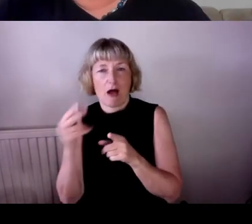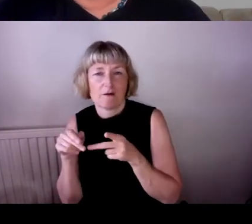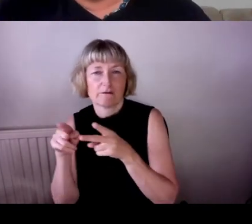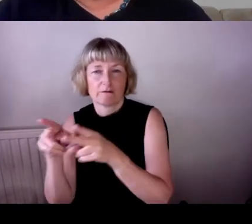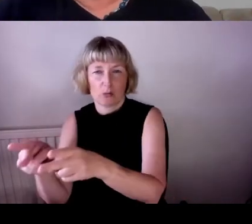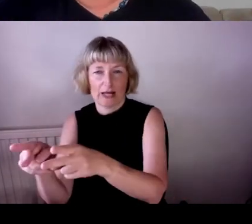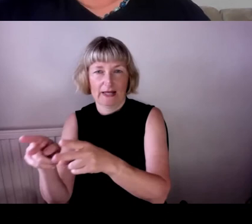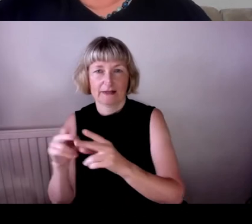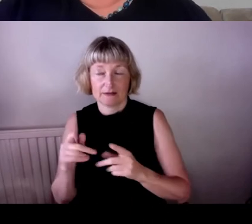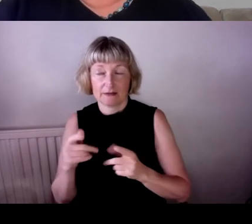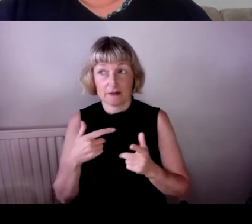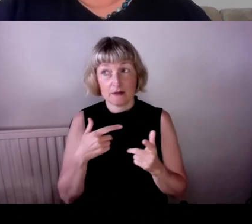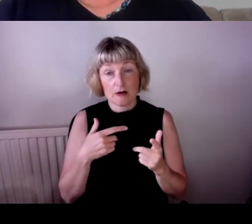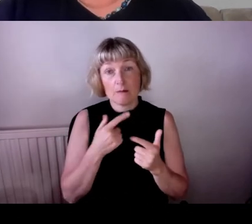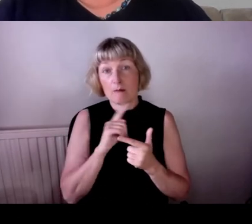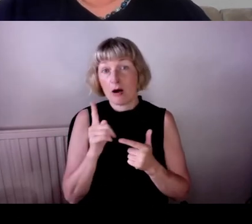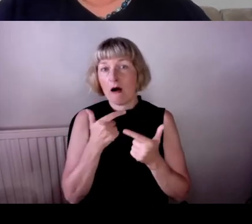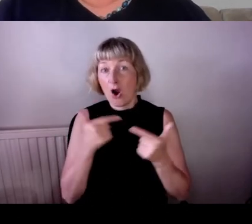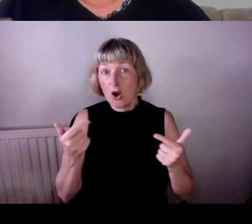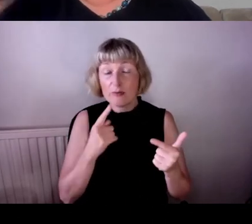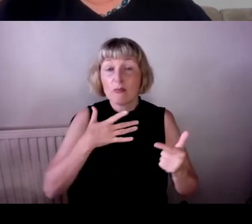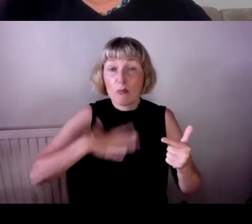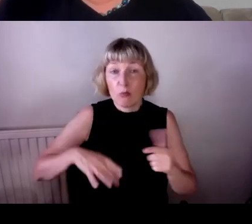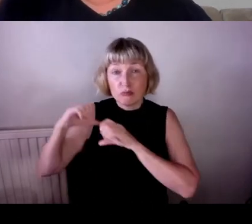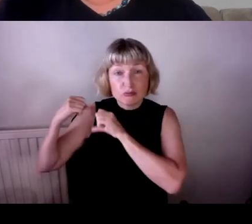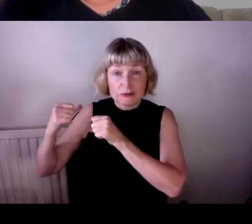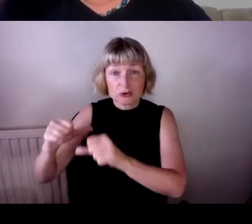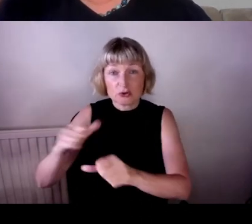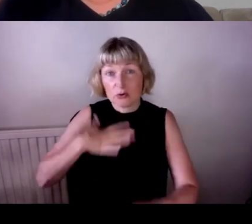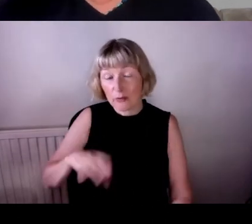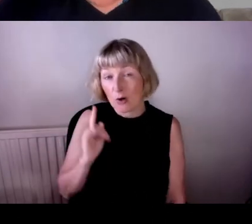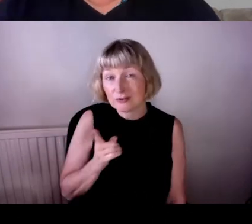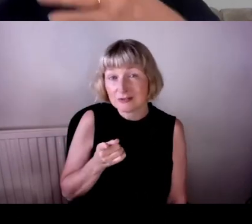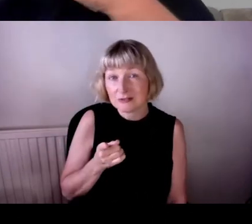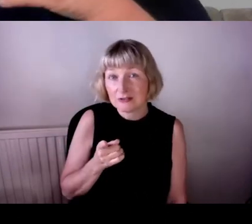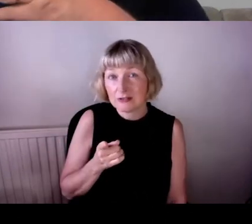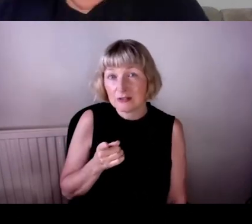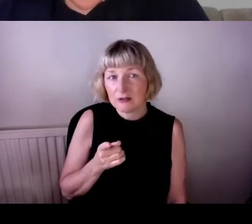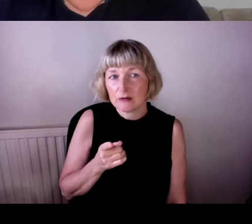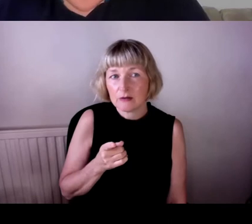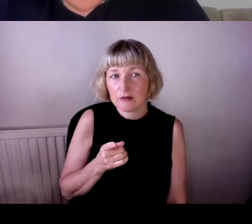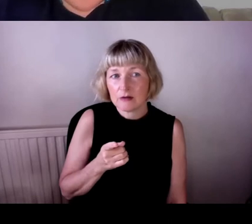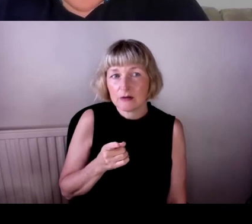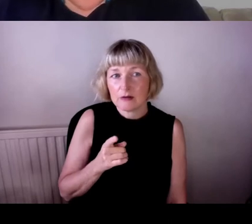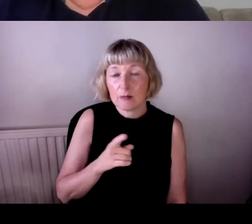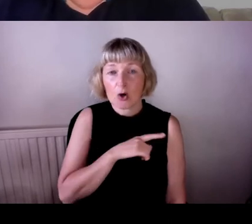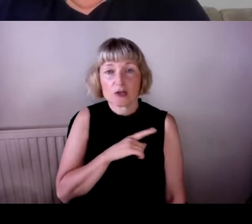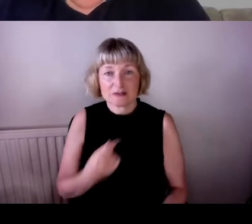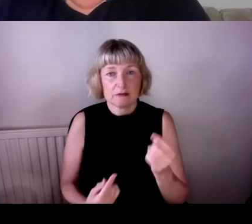still say that a lot of people will want the traditional because they will, they've come for Les